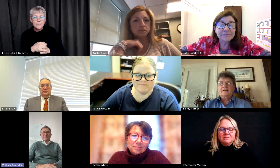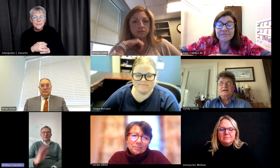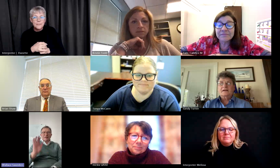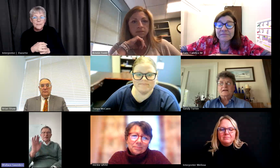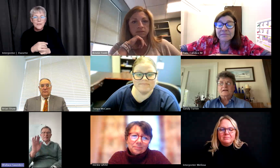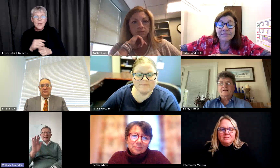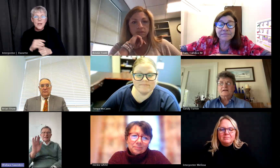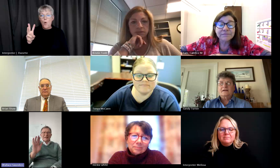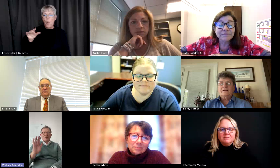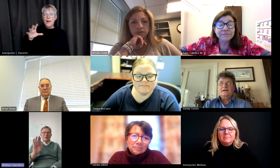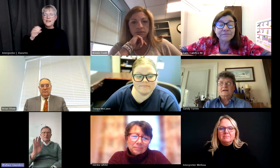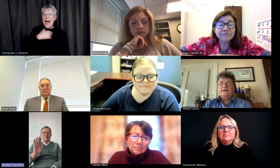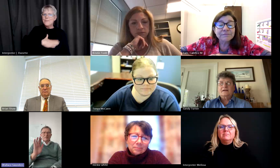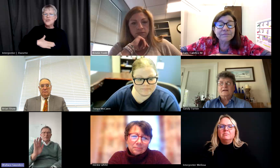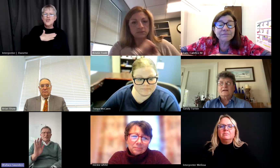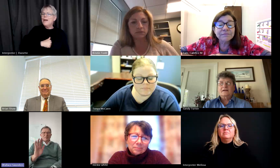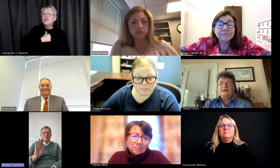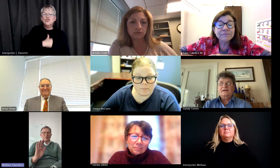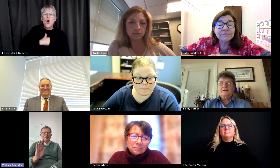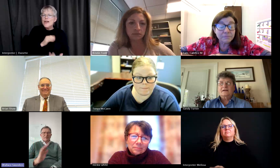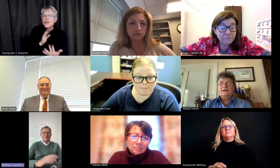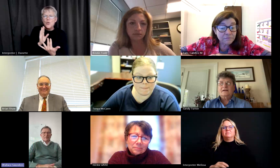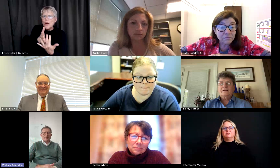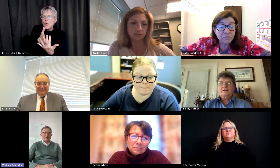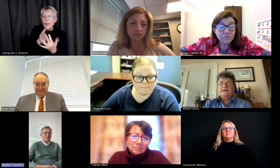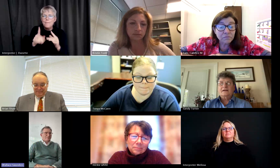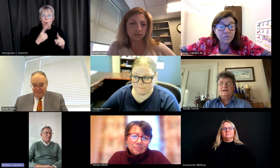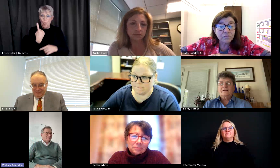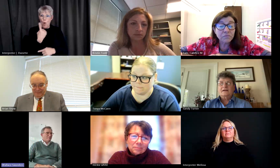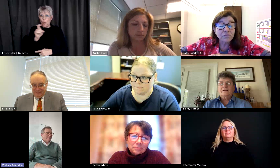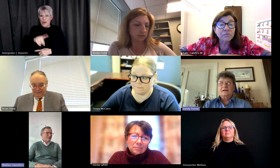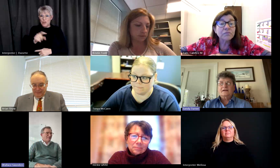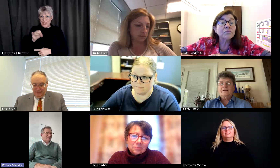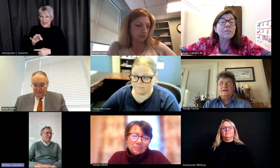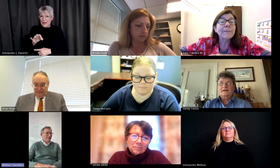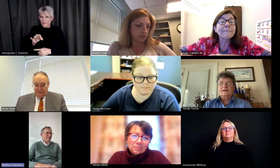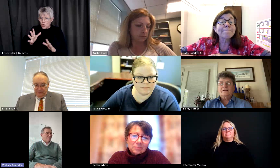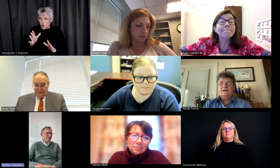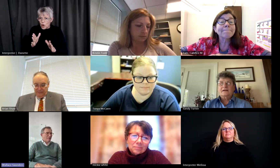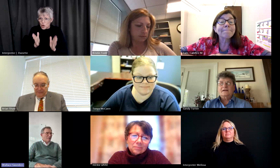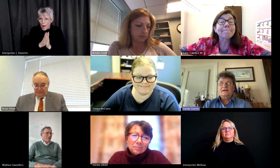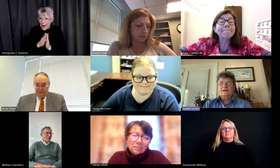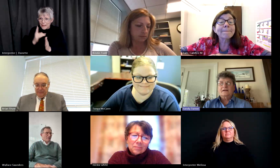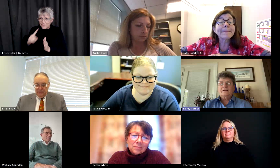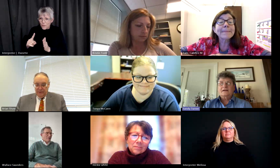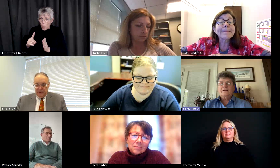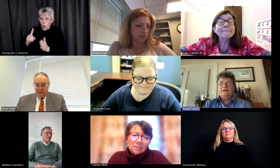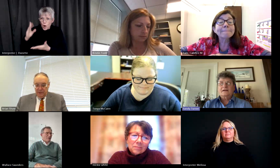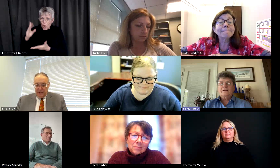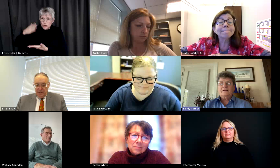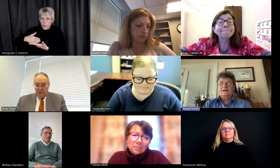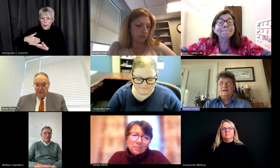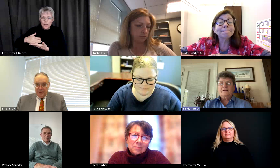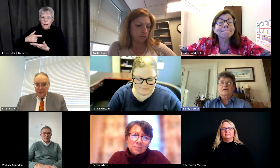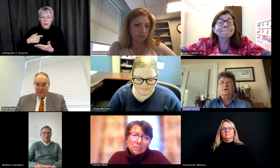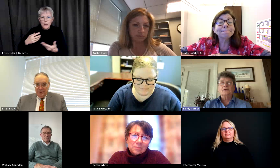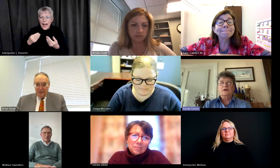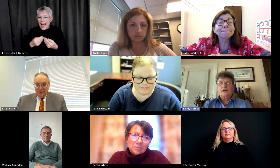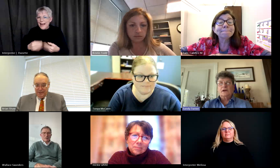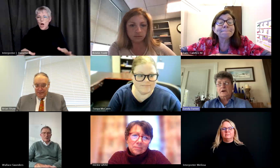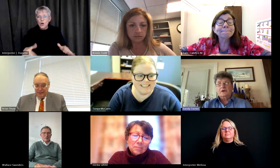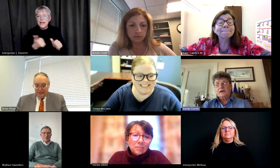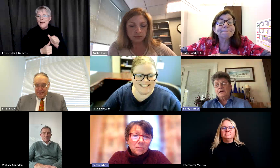I'm very sorry to interrupt, but I did have one question before, if you were about to ask for an adjournment. I lost everybody for a